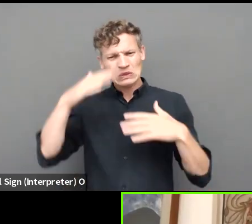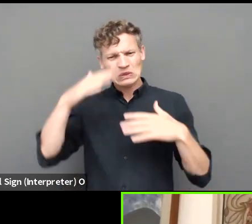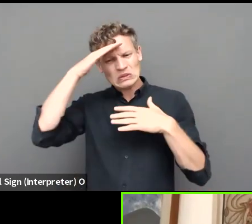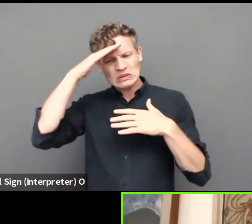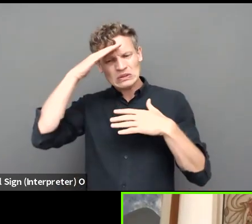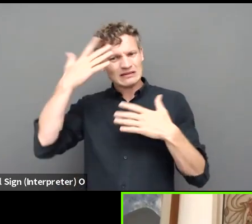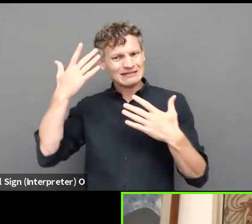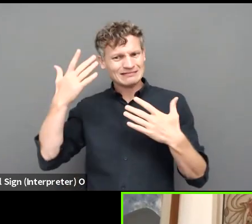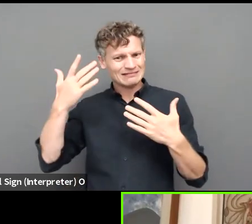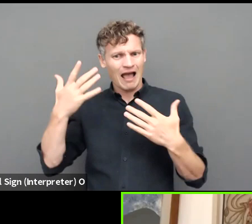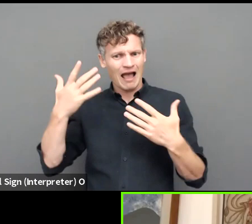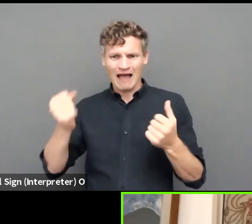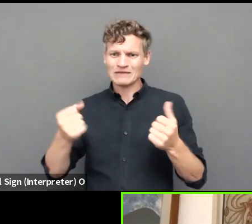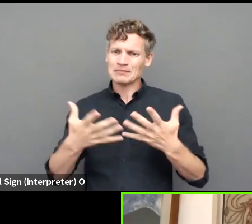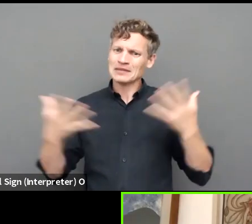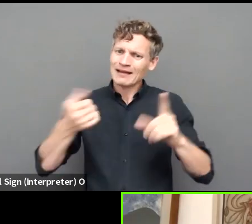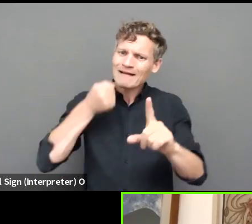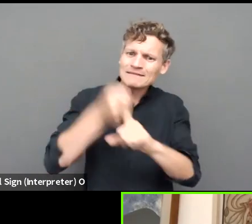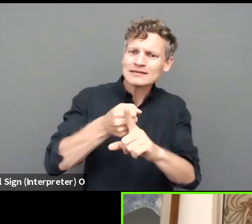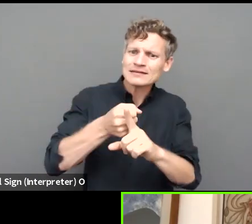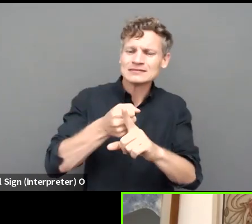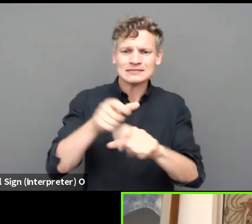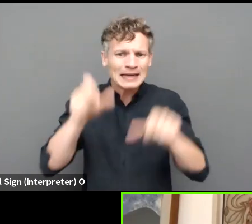people, not only women,